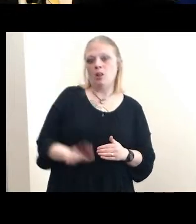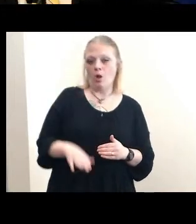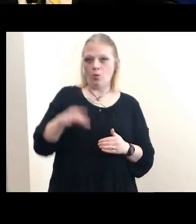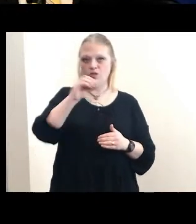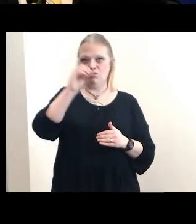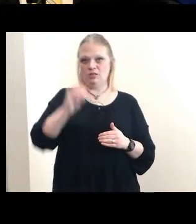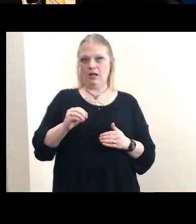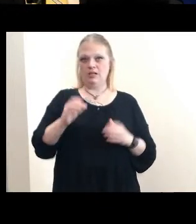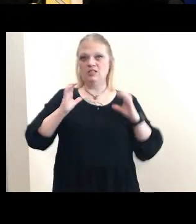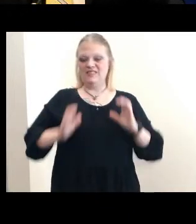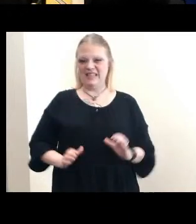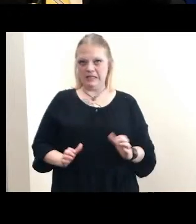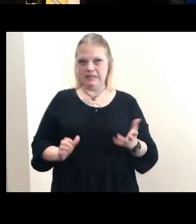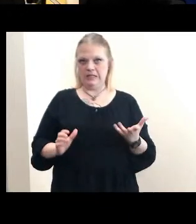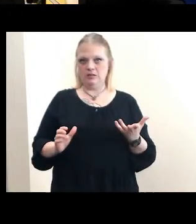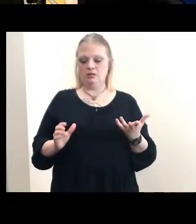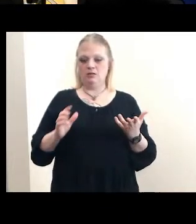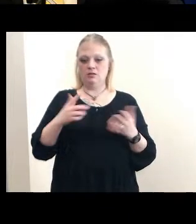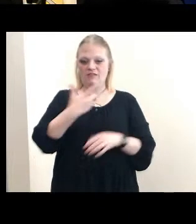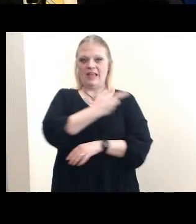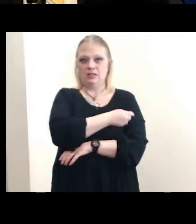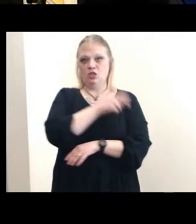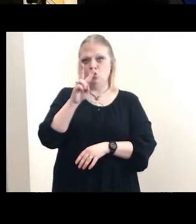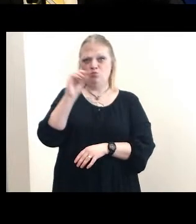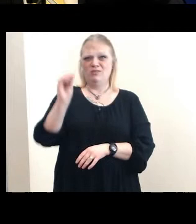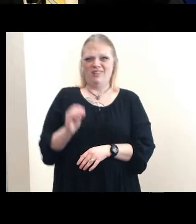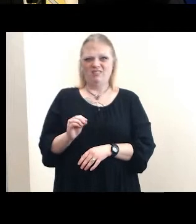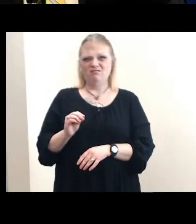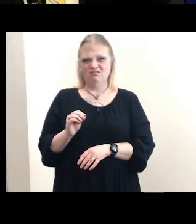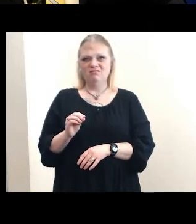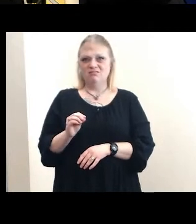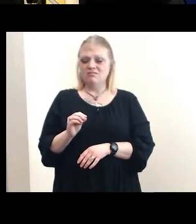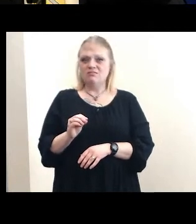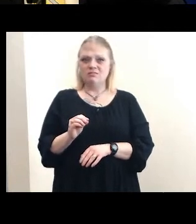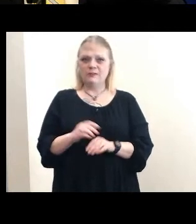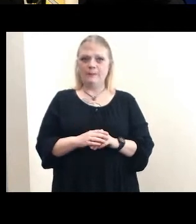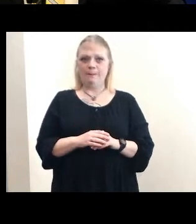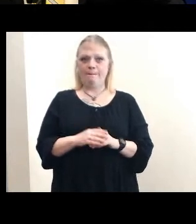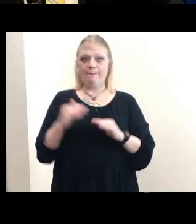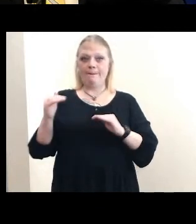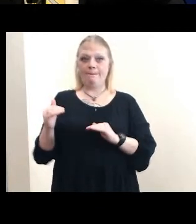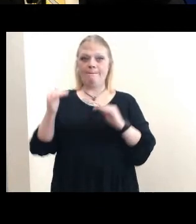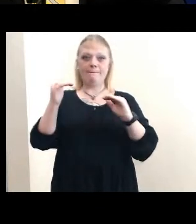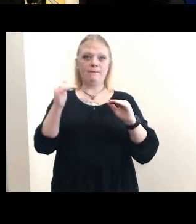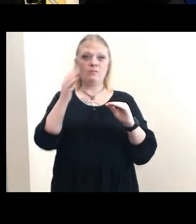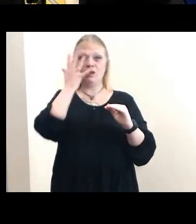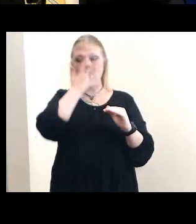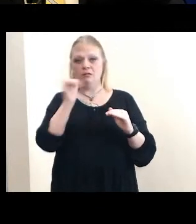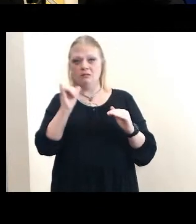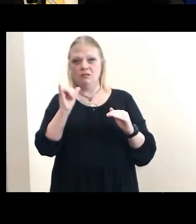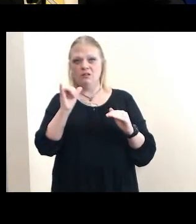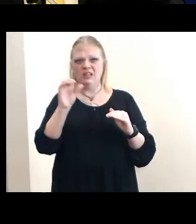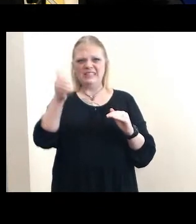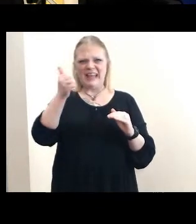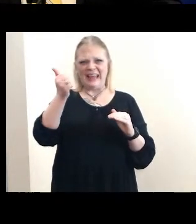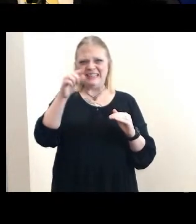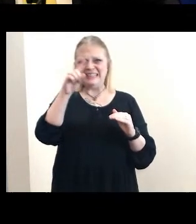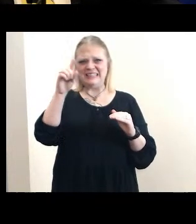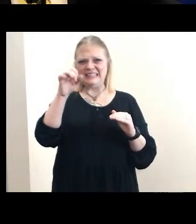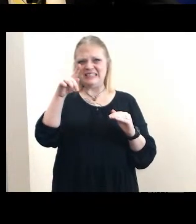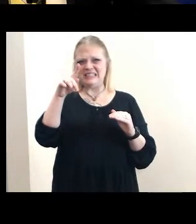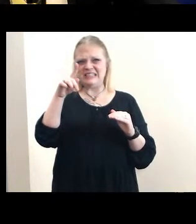its citizens having been vaccinated at 2%. The next, what appears to be 10 zip codes, I